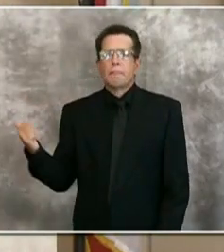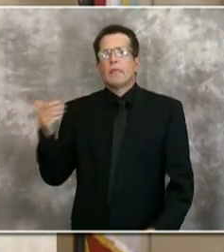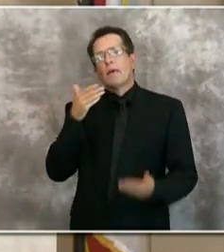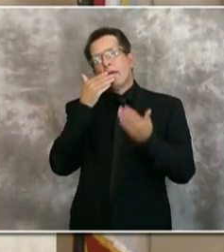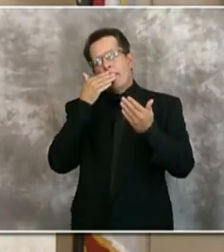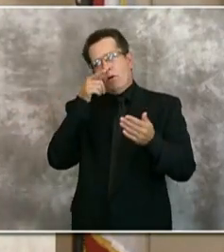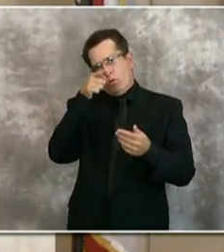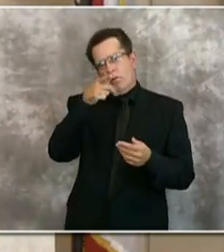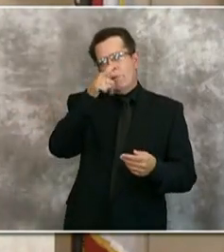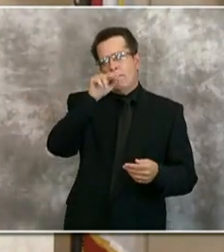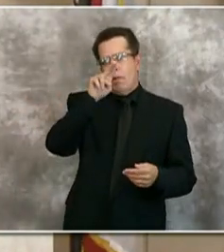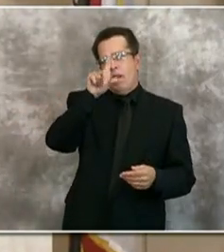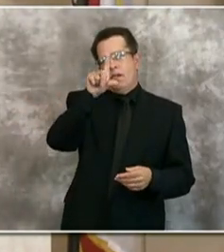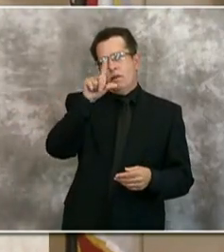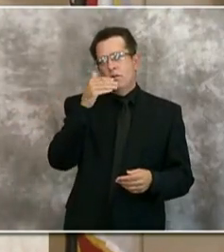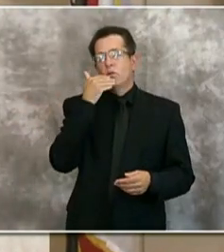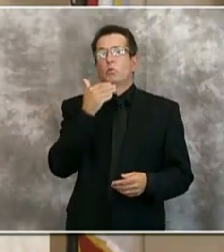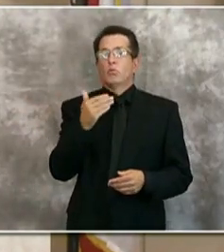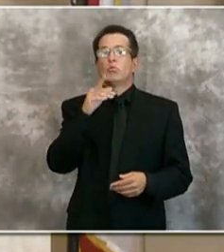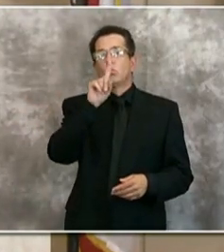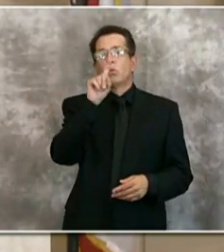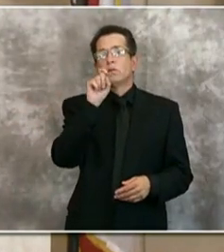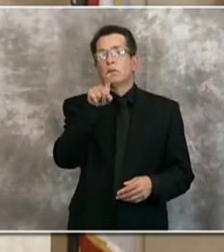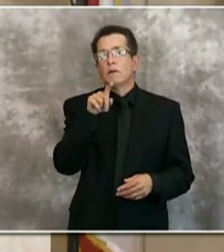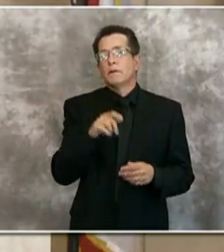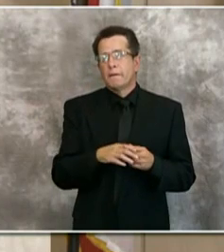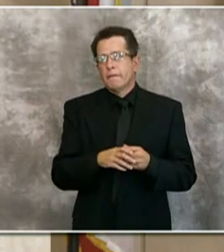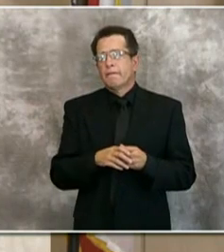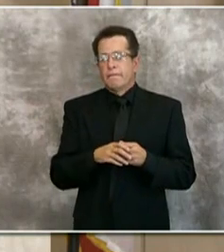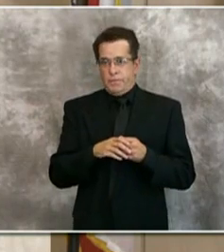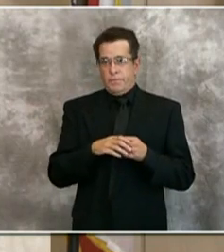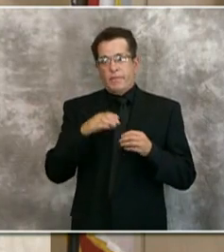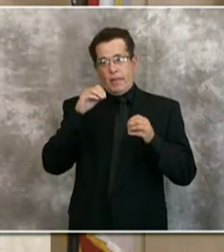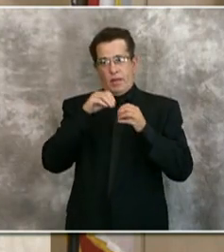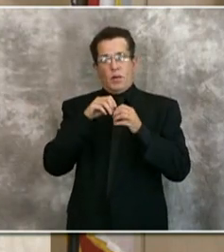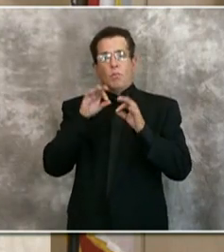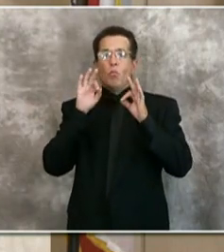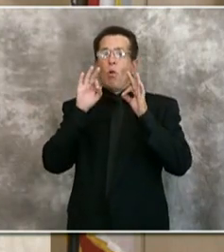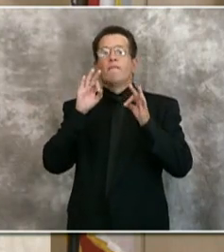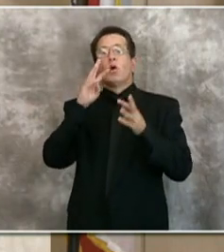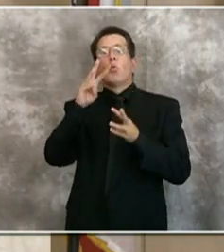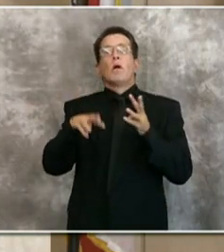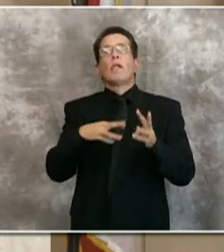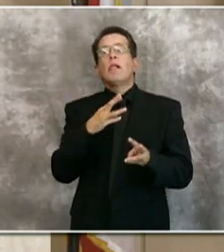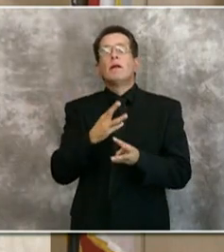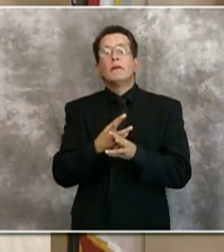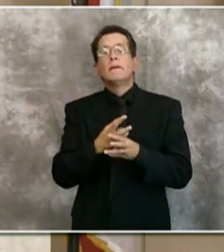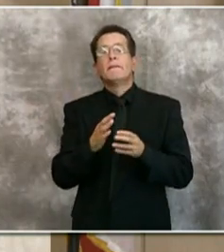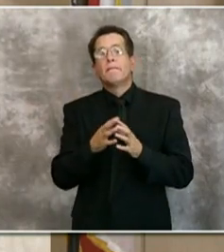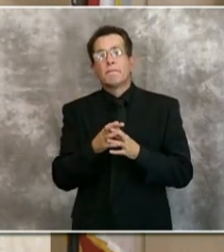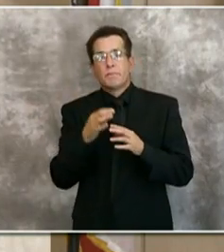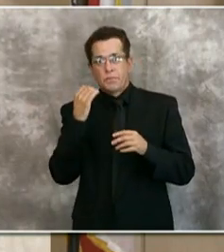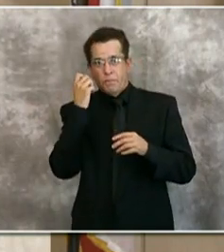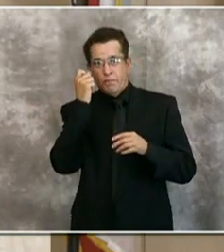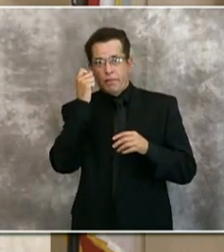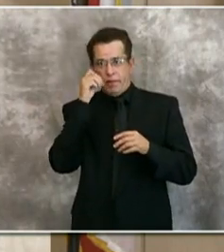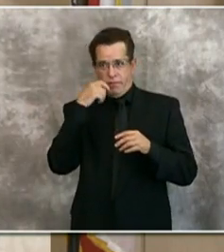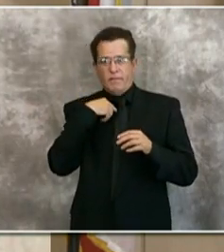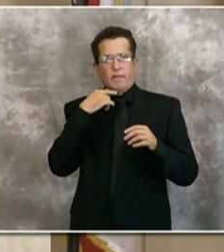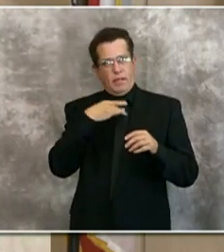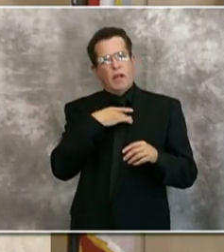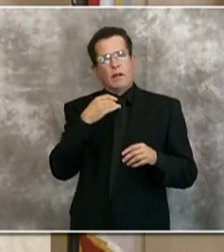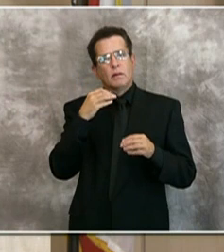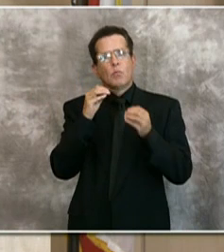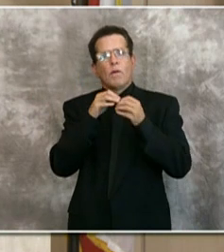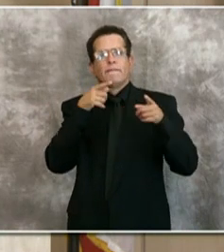Thanks for that question, Paul. Again, having in an ideal world tests that are very rapidly performed with a